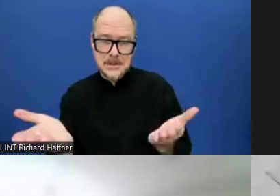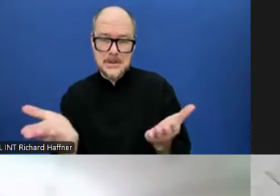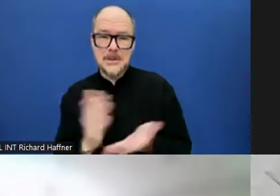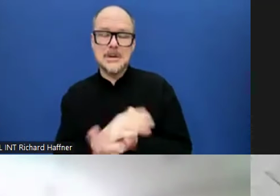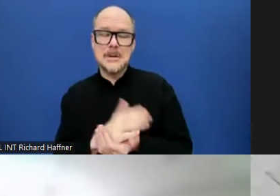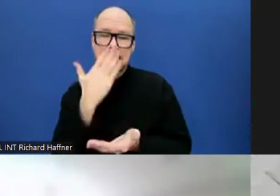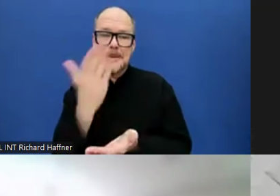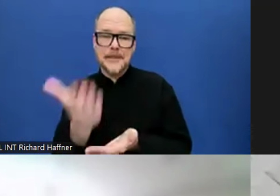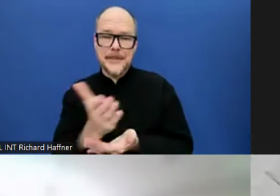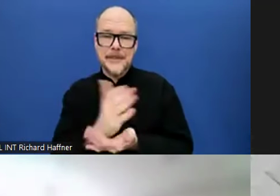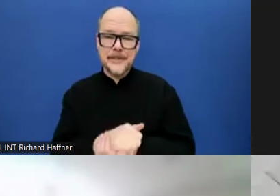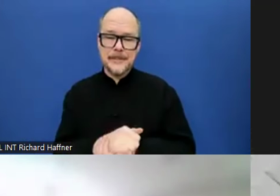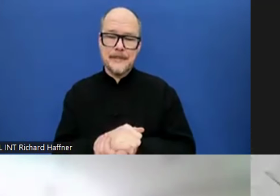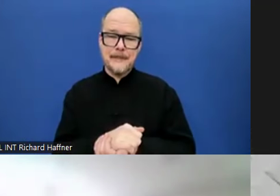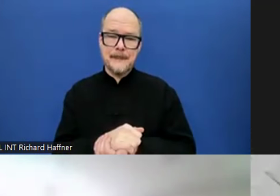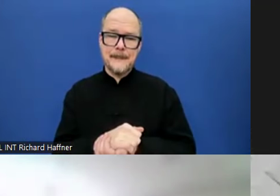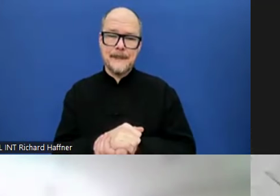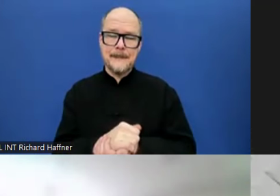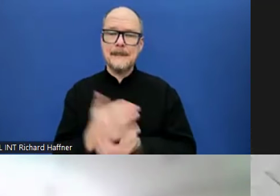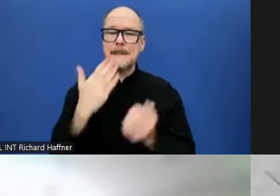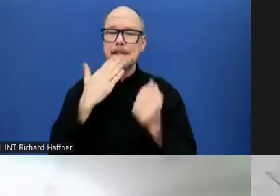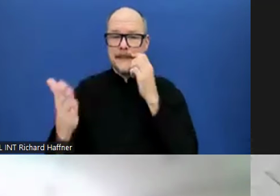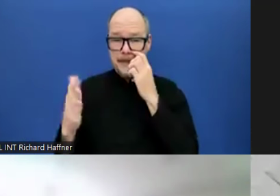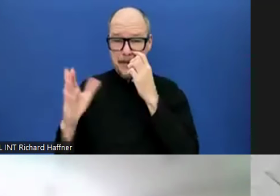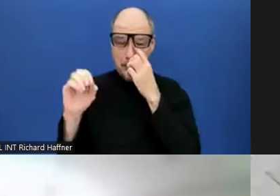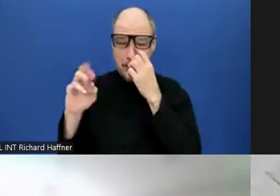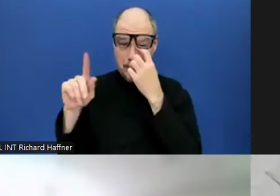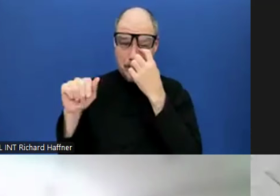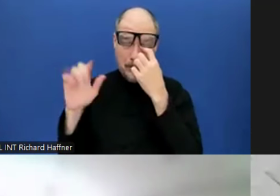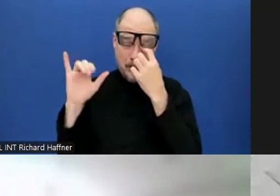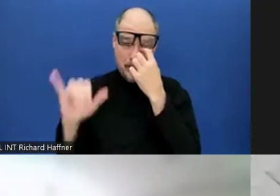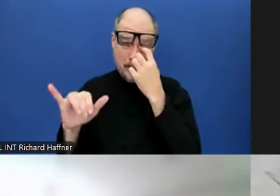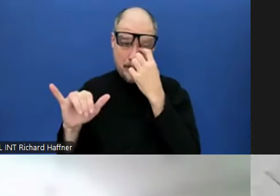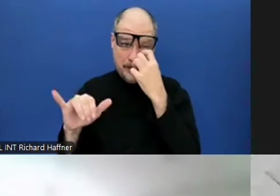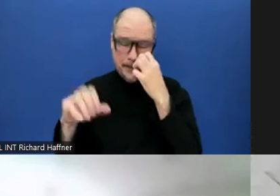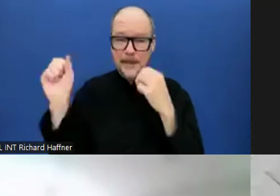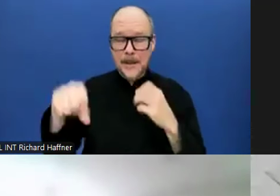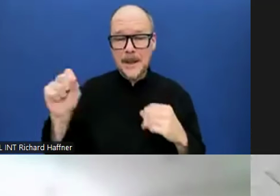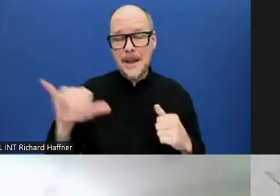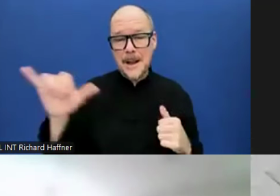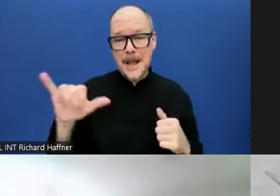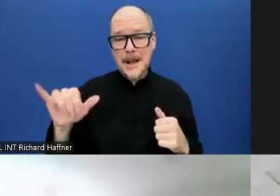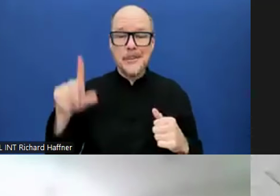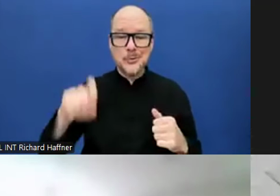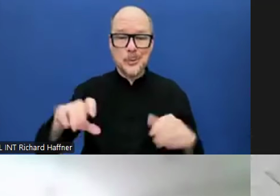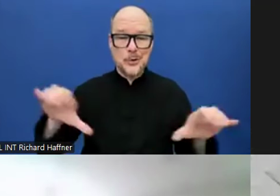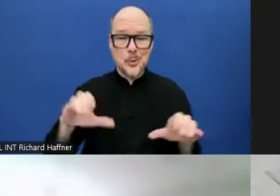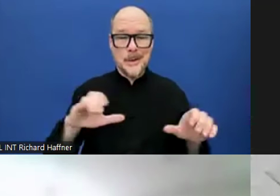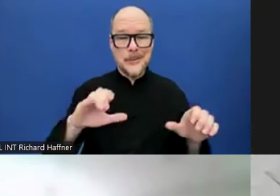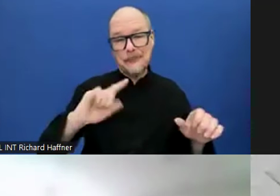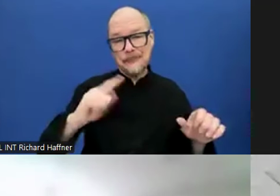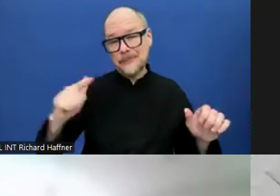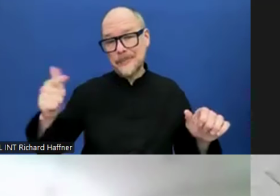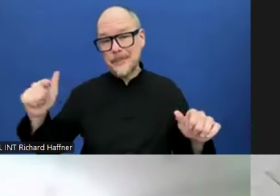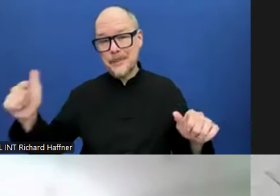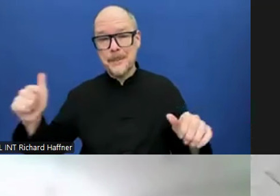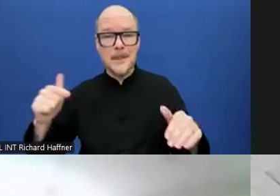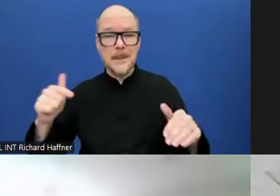Thanks. Thanks, Carola. And I think it raises this question of like, should we do this in sequence? Like, first bring back